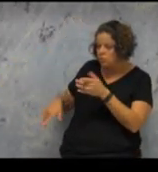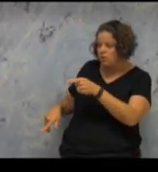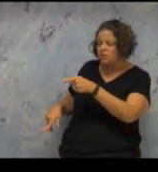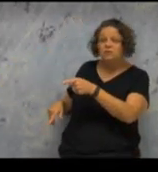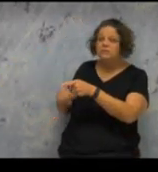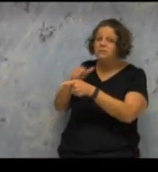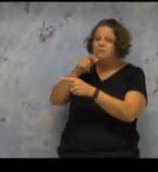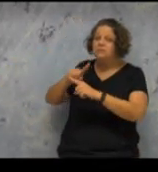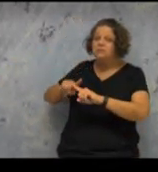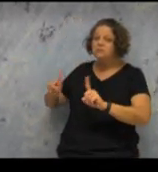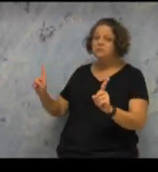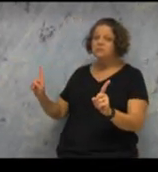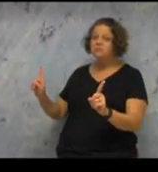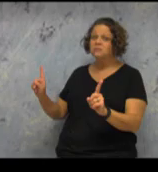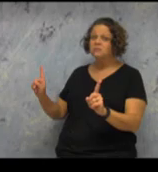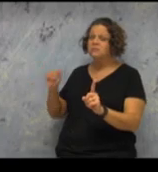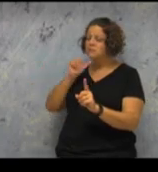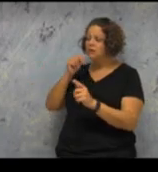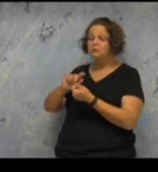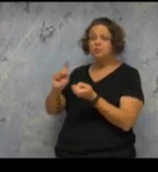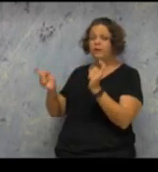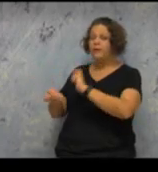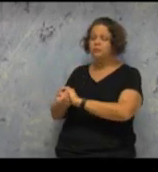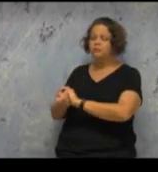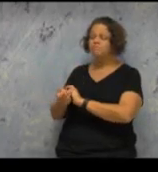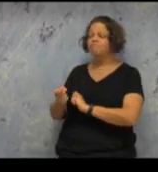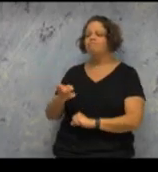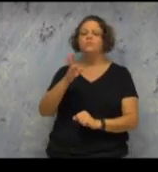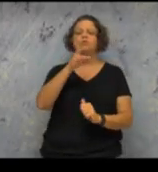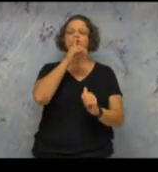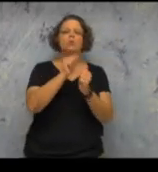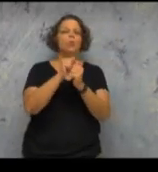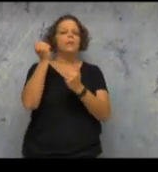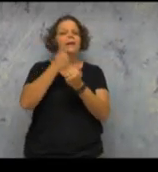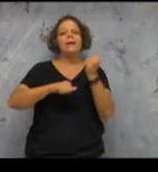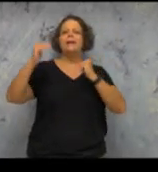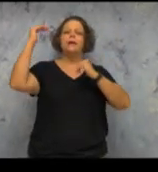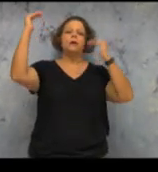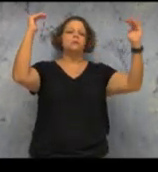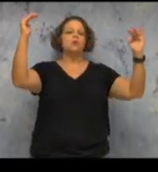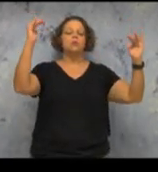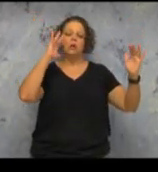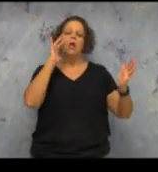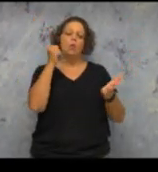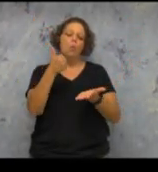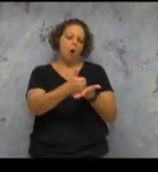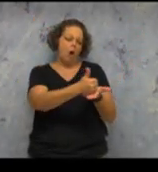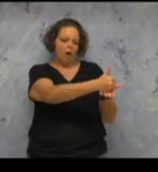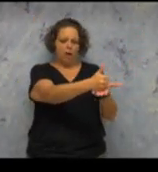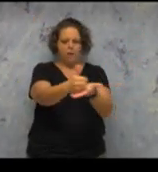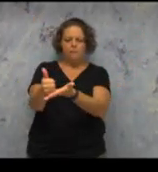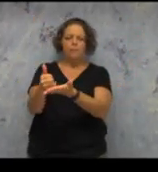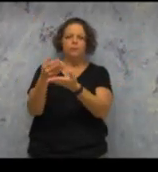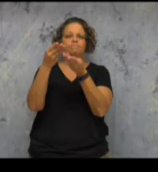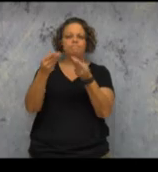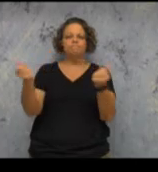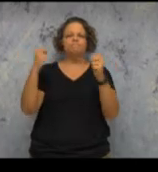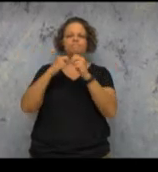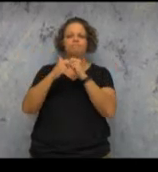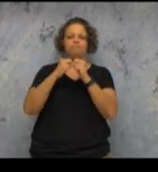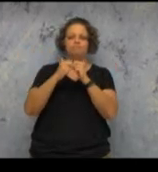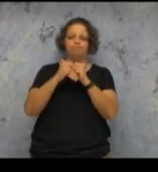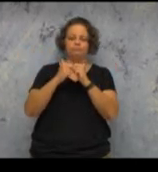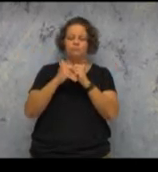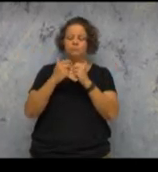doesn't make a difference, make sure you come talk to an adult. Any adult in this building will help you solve this problem. Because boys and